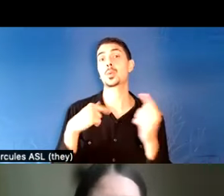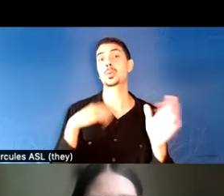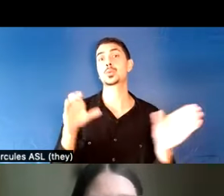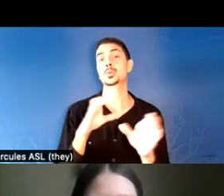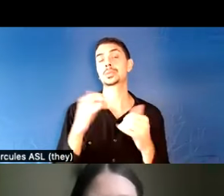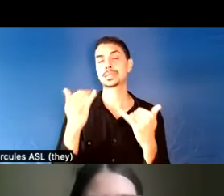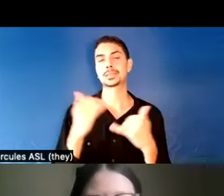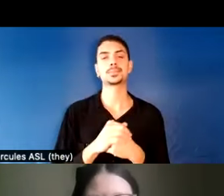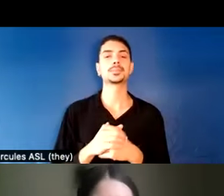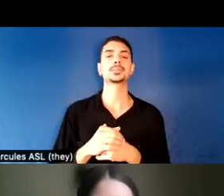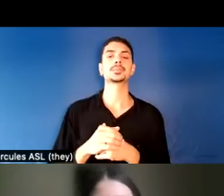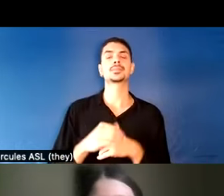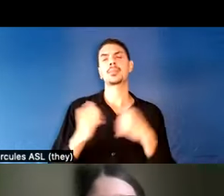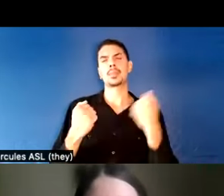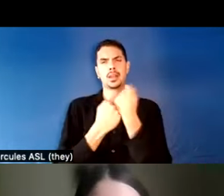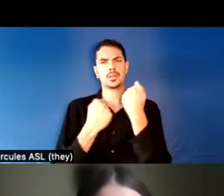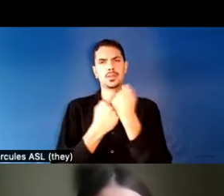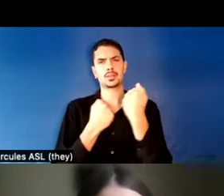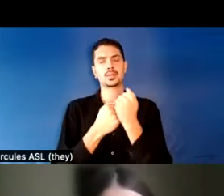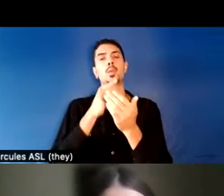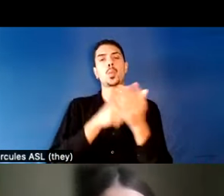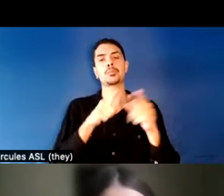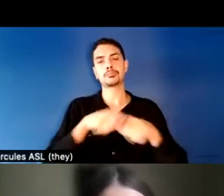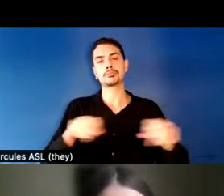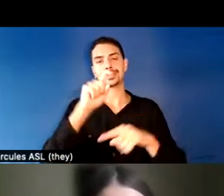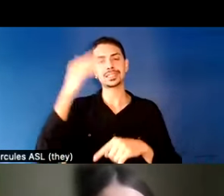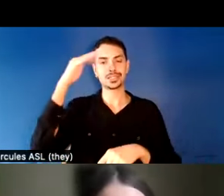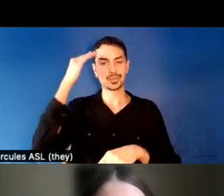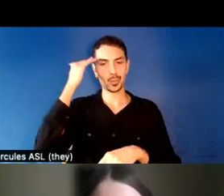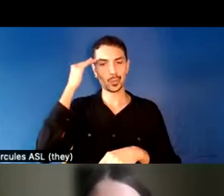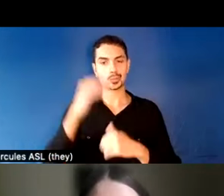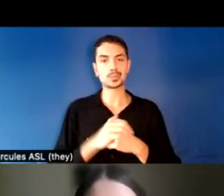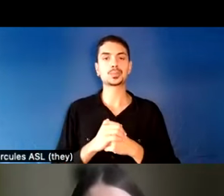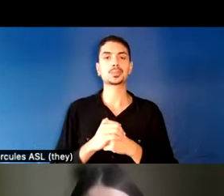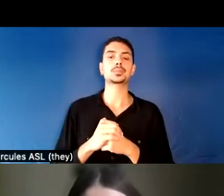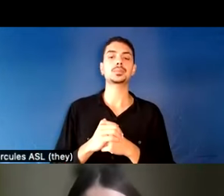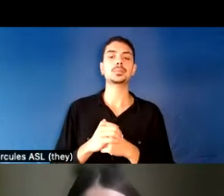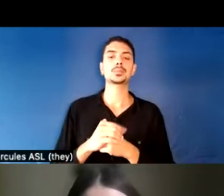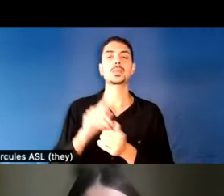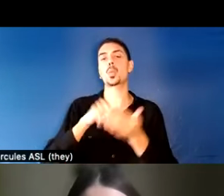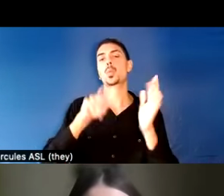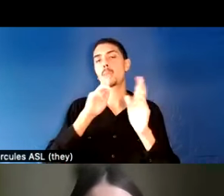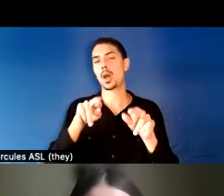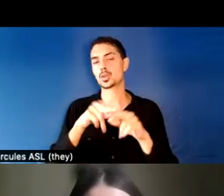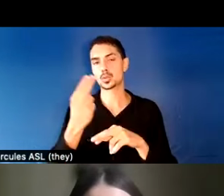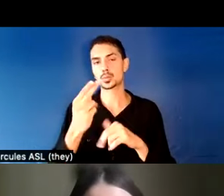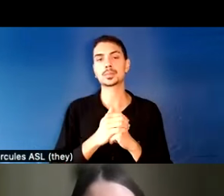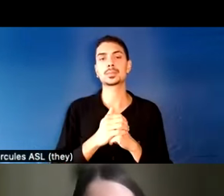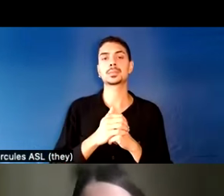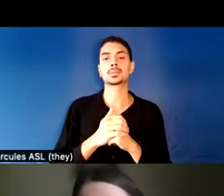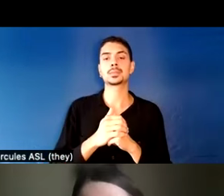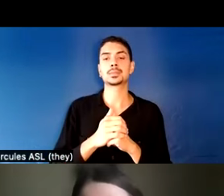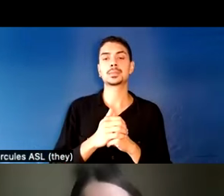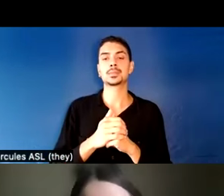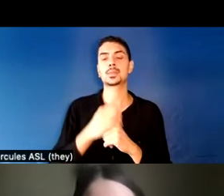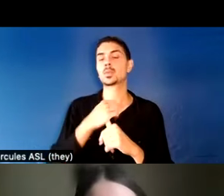What advocates need to know about sexual assault response teams? We're going to talk about a bunch of different stuff today, but at the heart of it, at the end